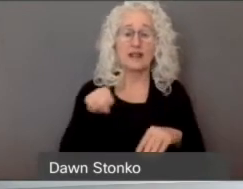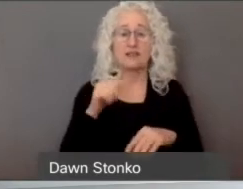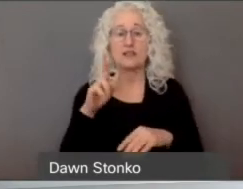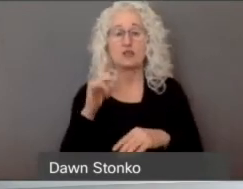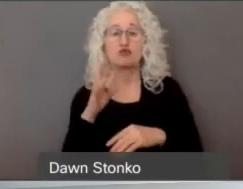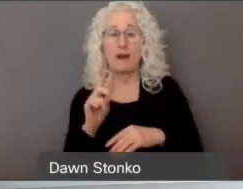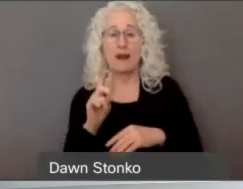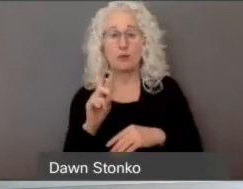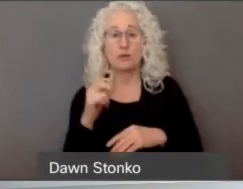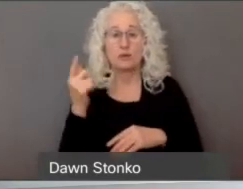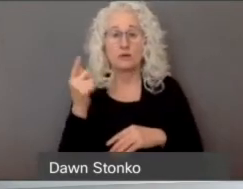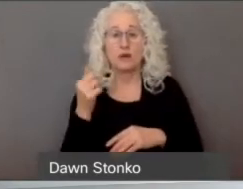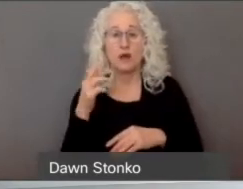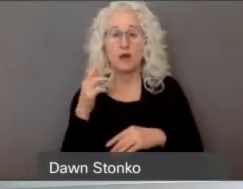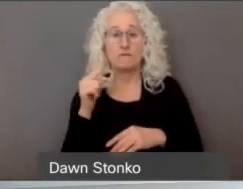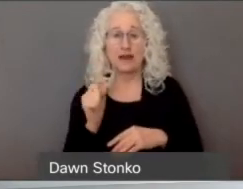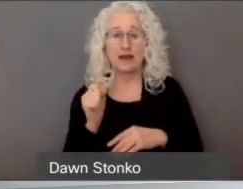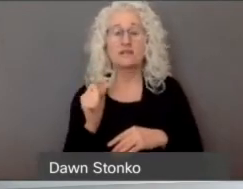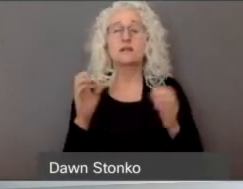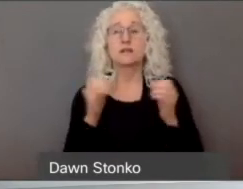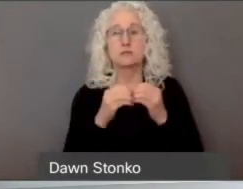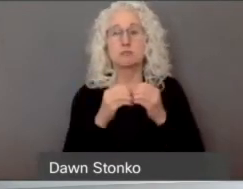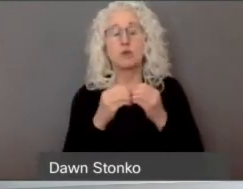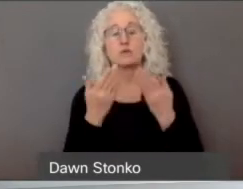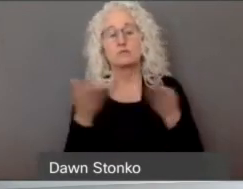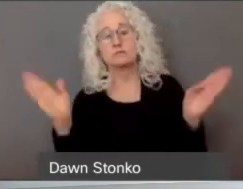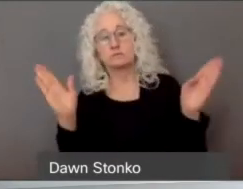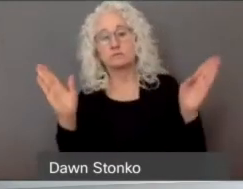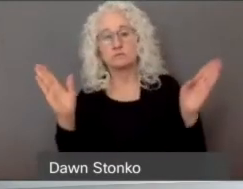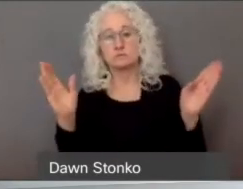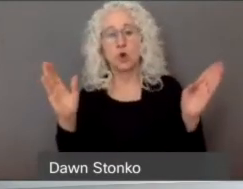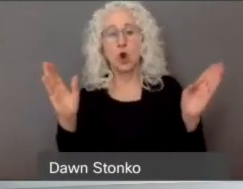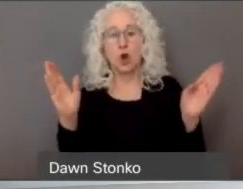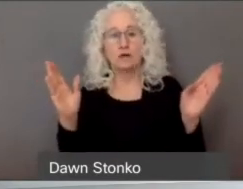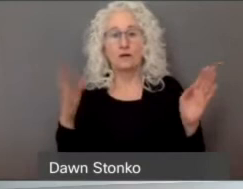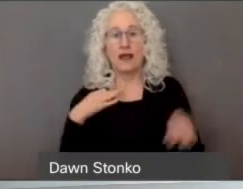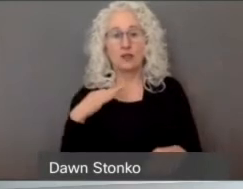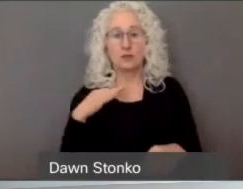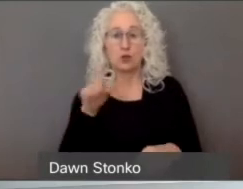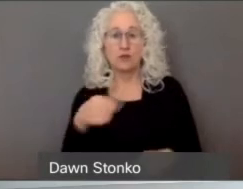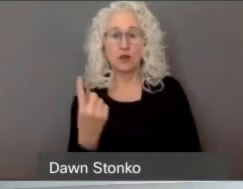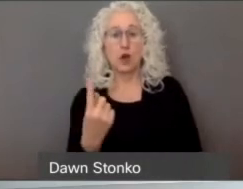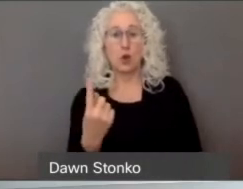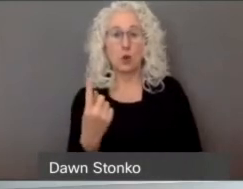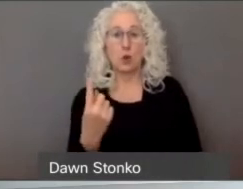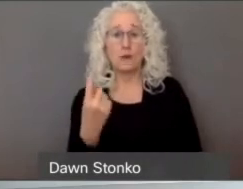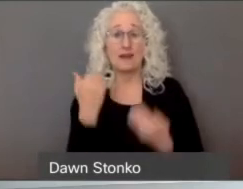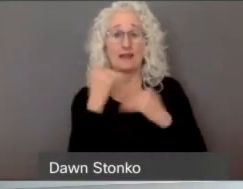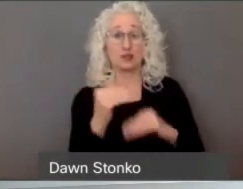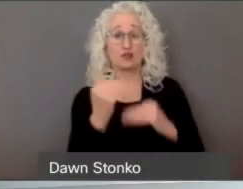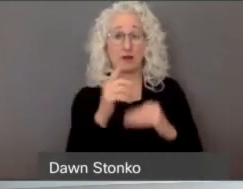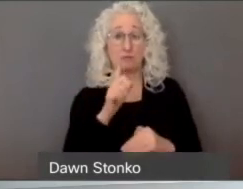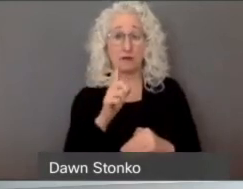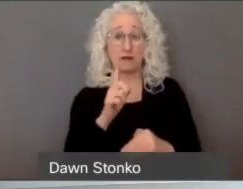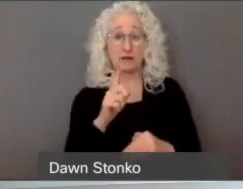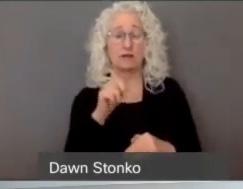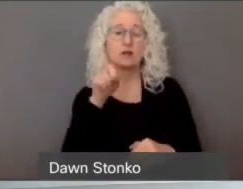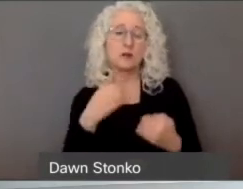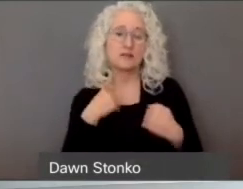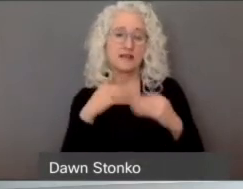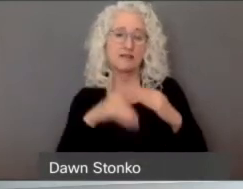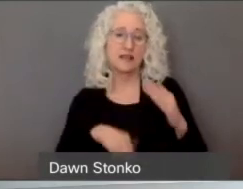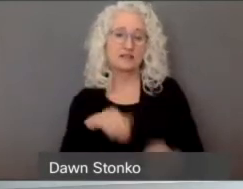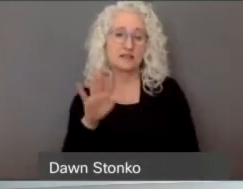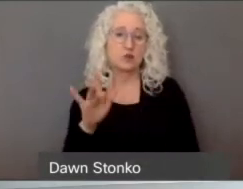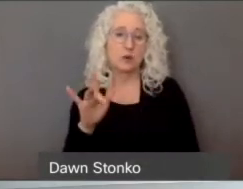up much broader eligibility. The only constraint really is that you have fewer than 25